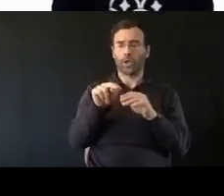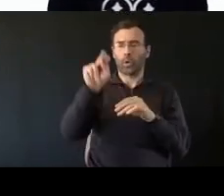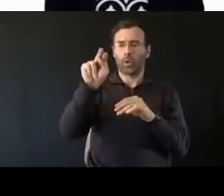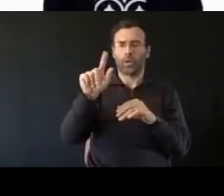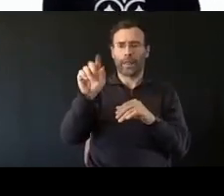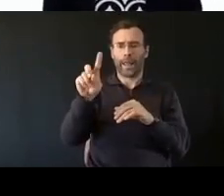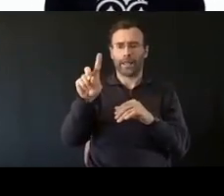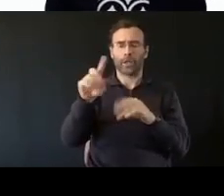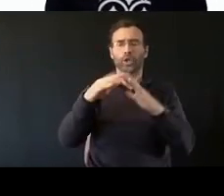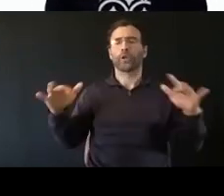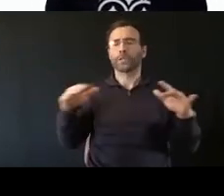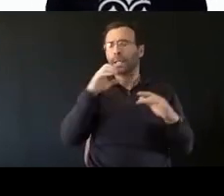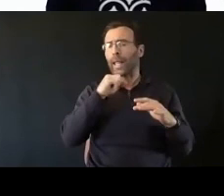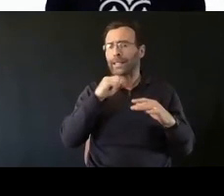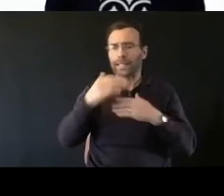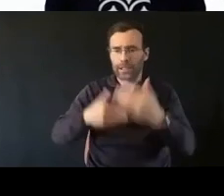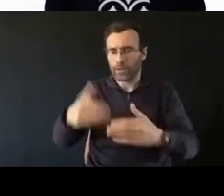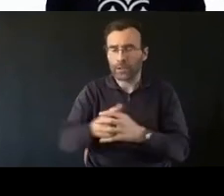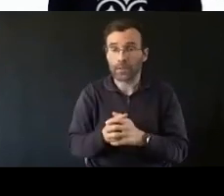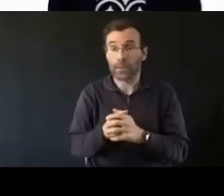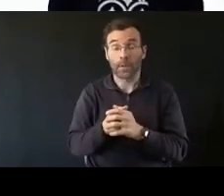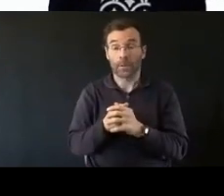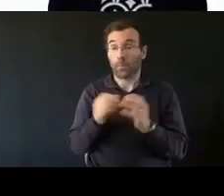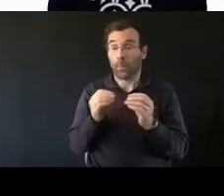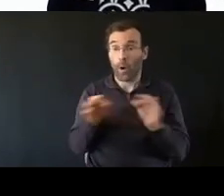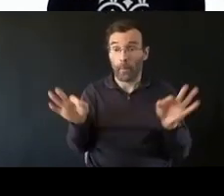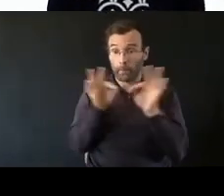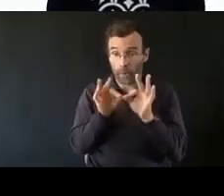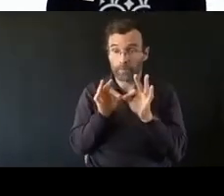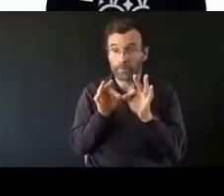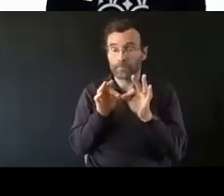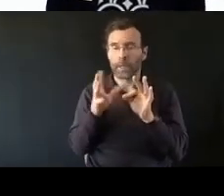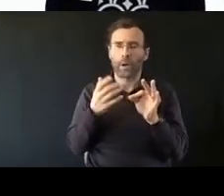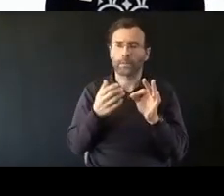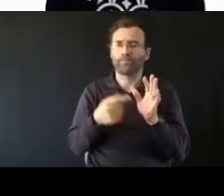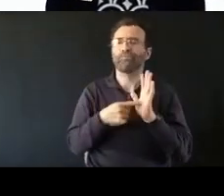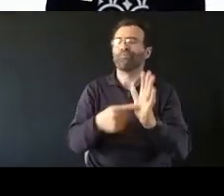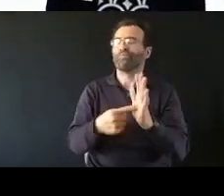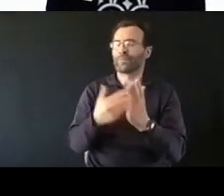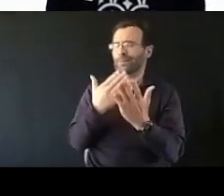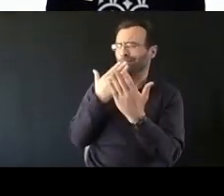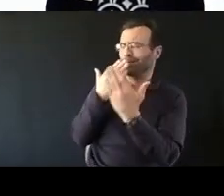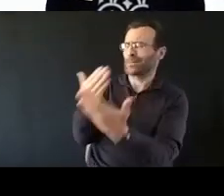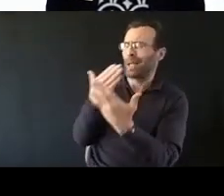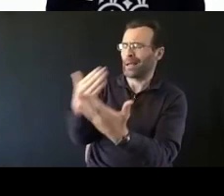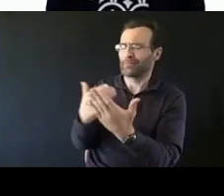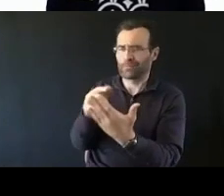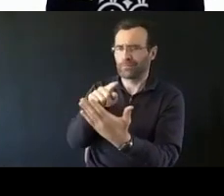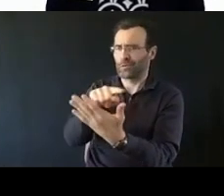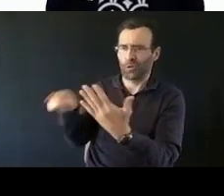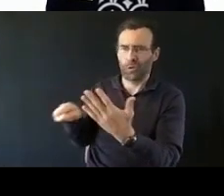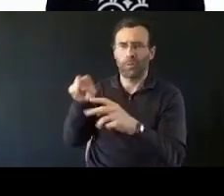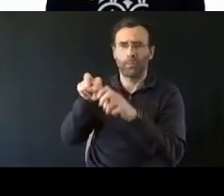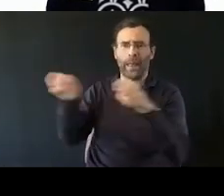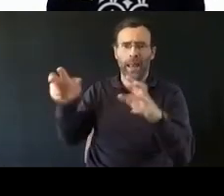Aging series. And more importantly, I'd like to express our sincere gratitude and thanks to our